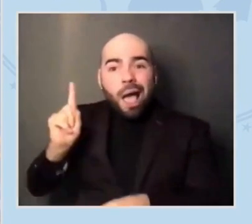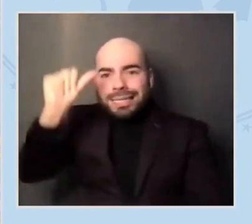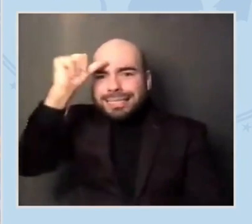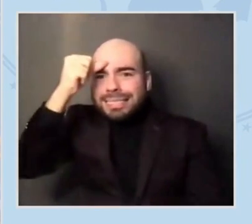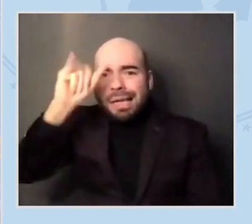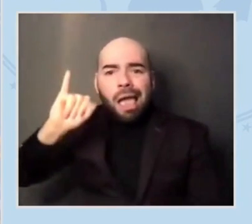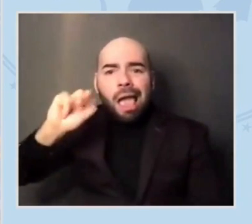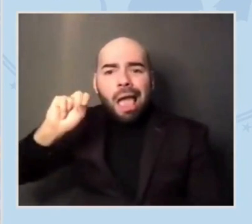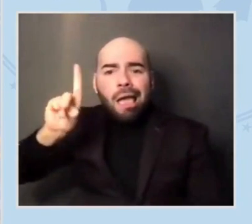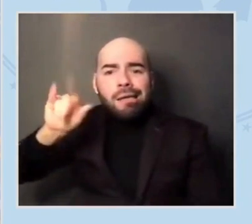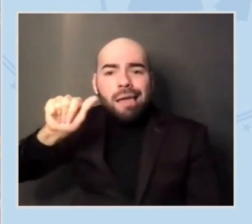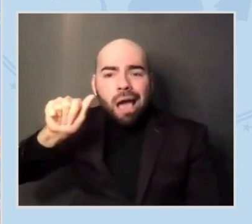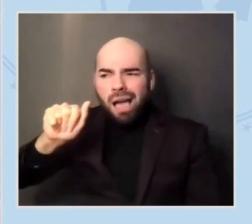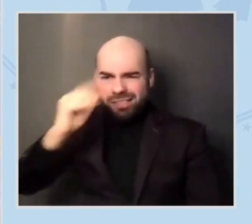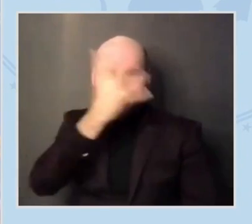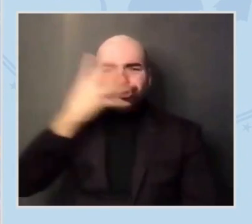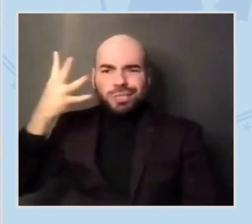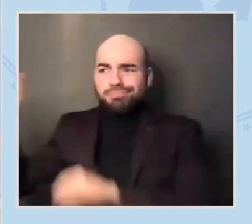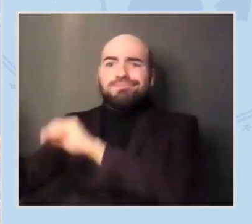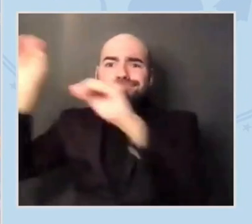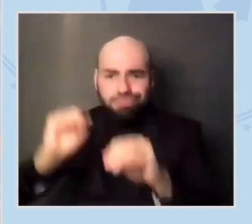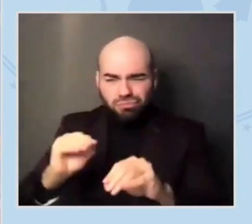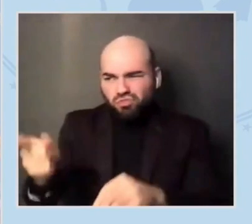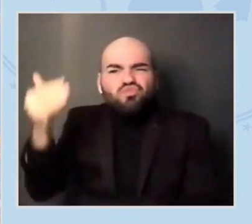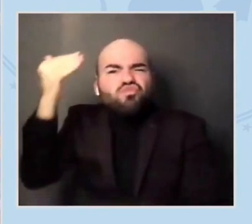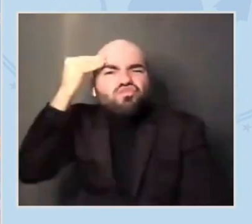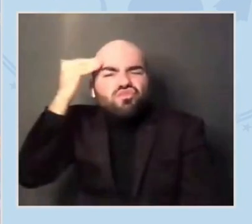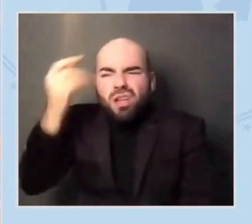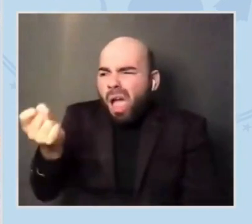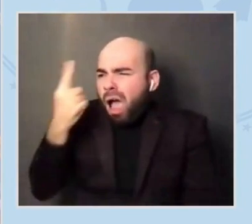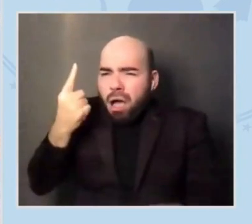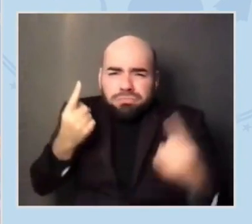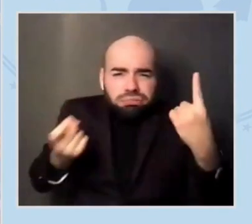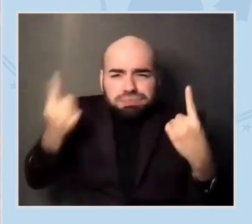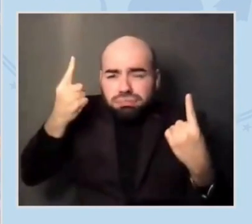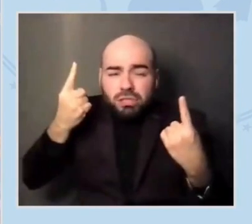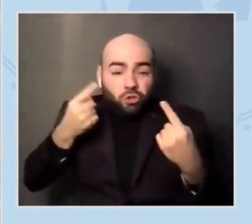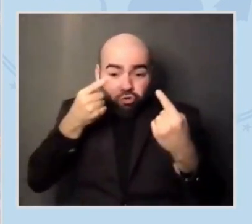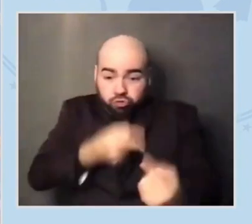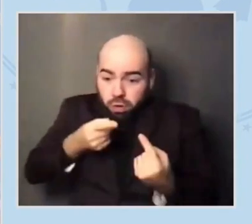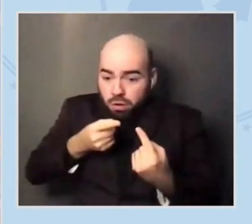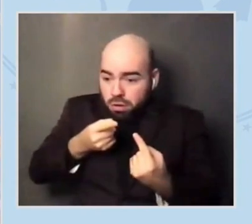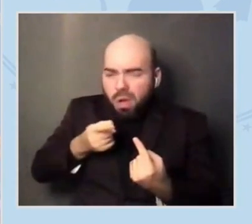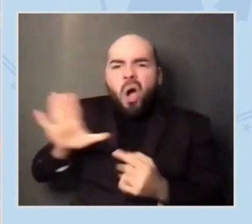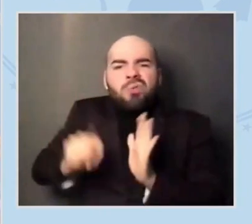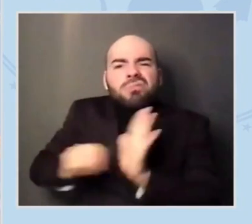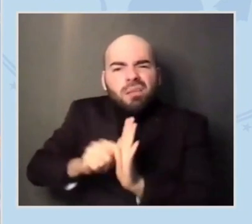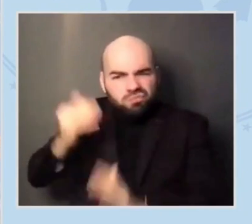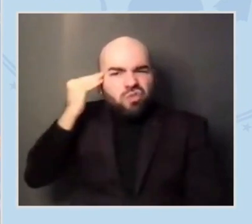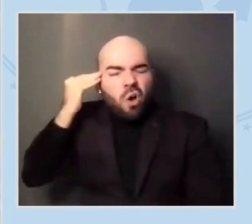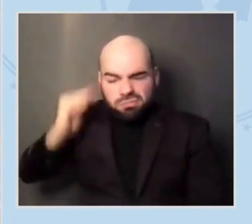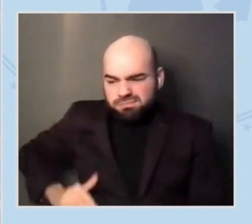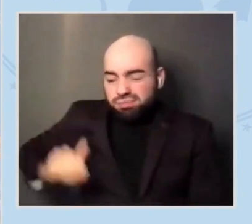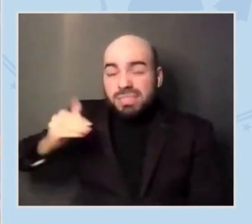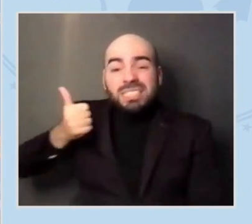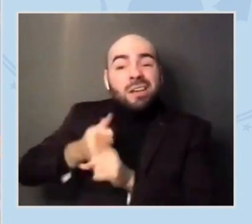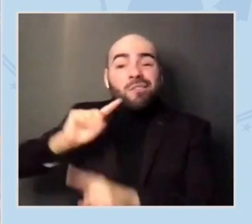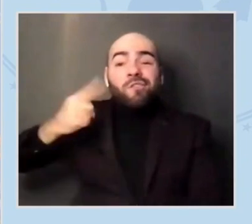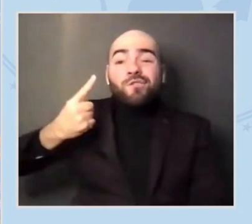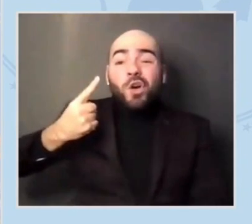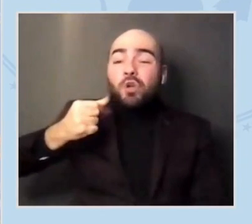that. She understands the struggles that millions of Americans are facing. And she'll be the first woman of color from South Asia